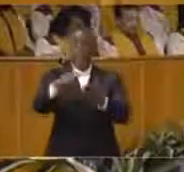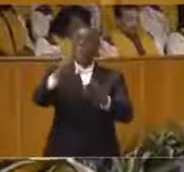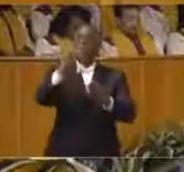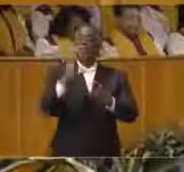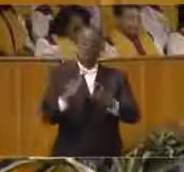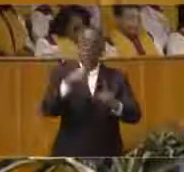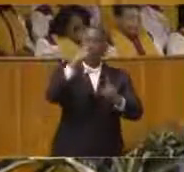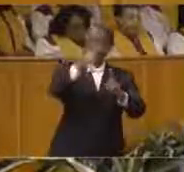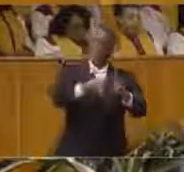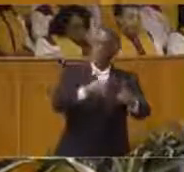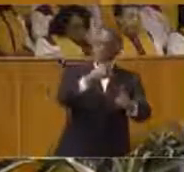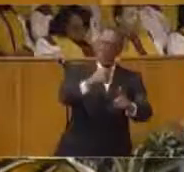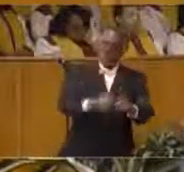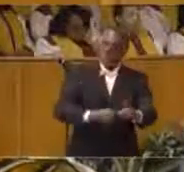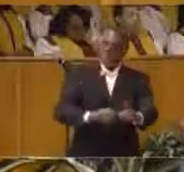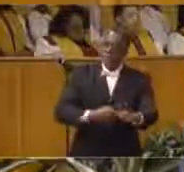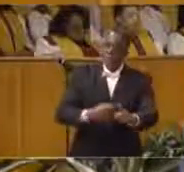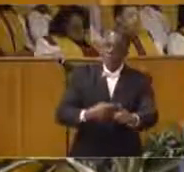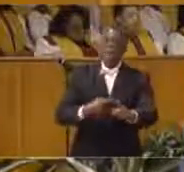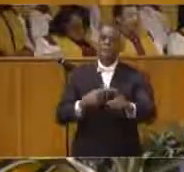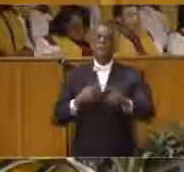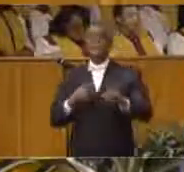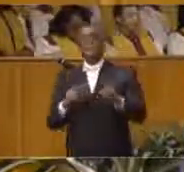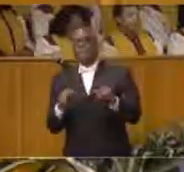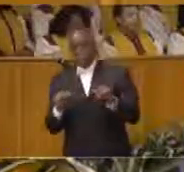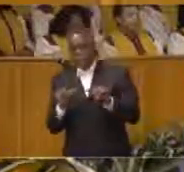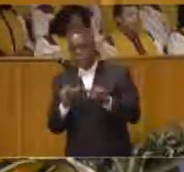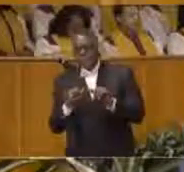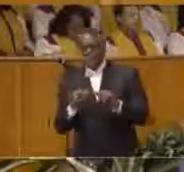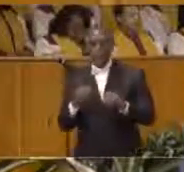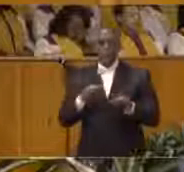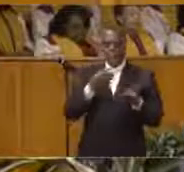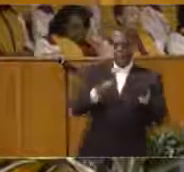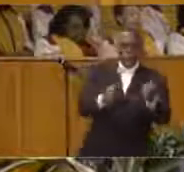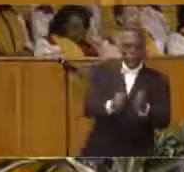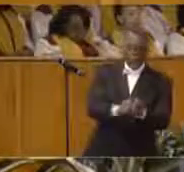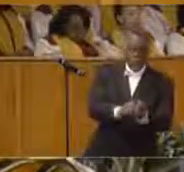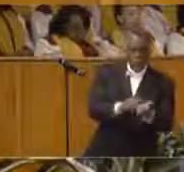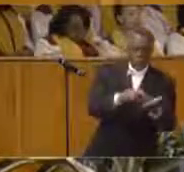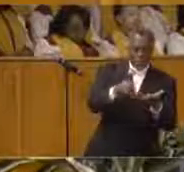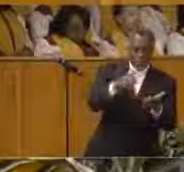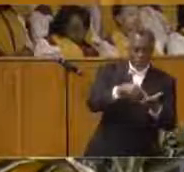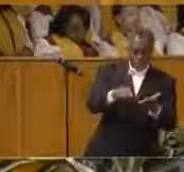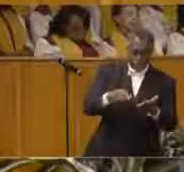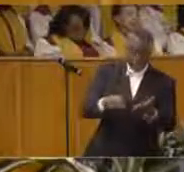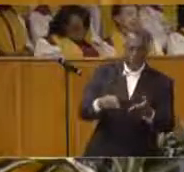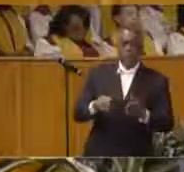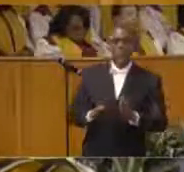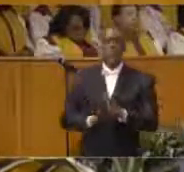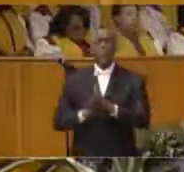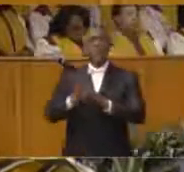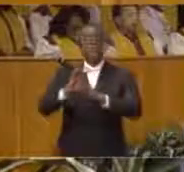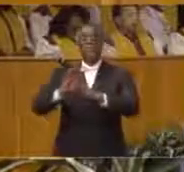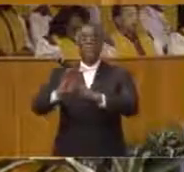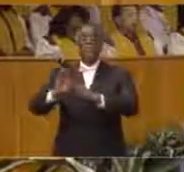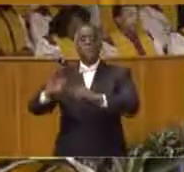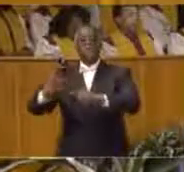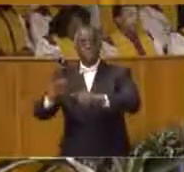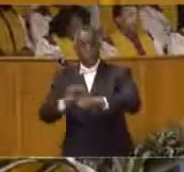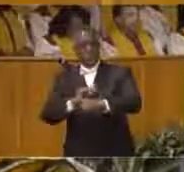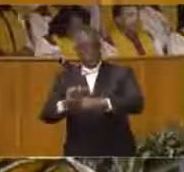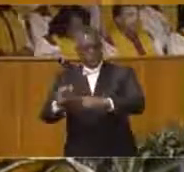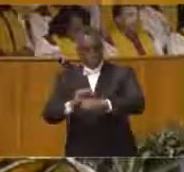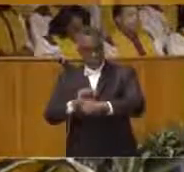monthly. Because by aligning your giving with your pay, you're developing the discipline necessary so that you